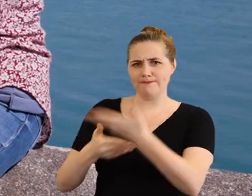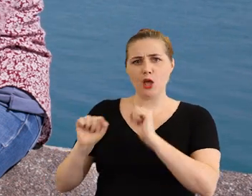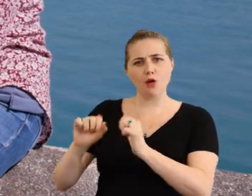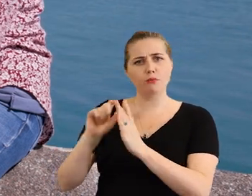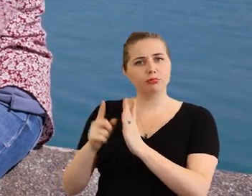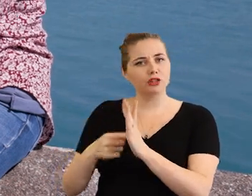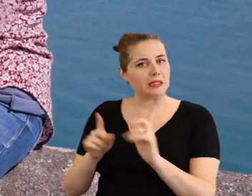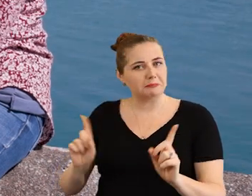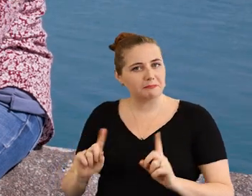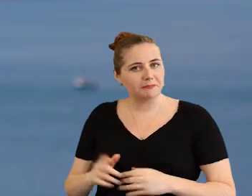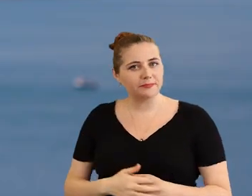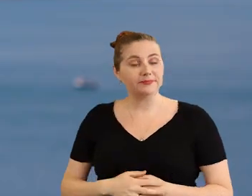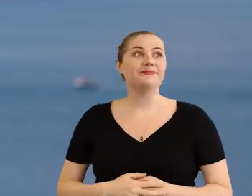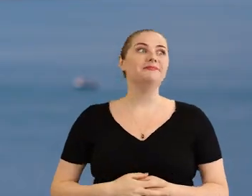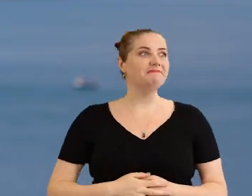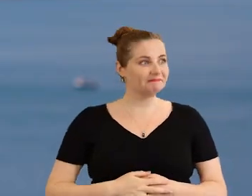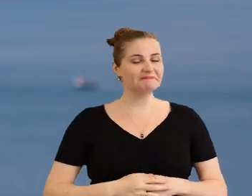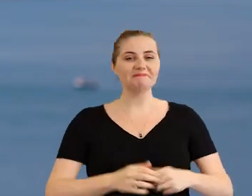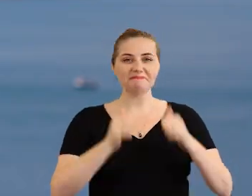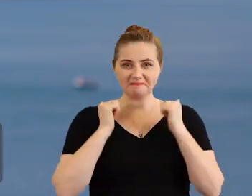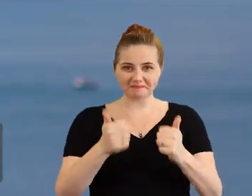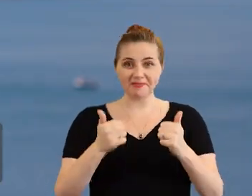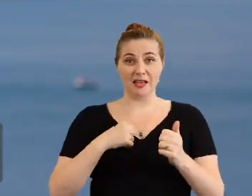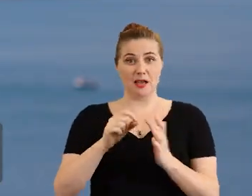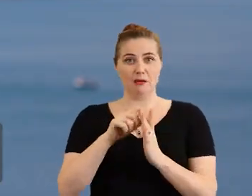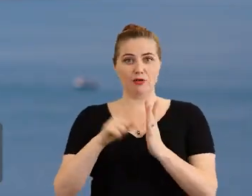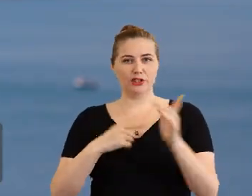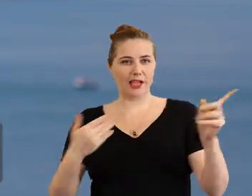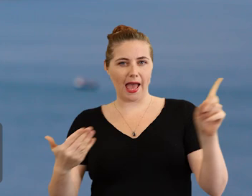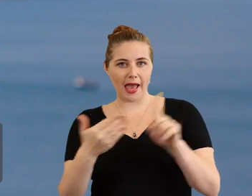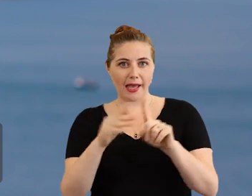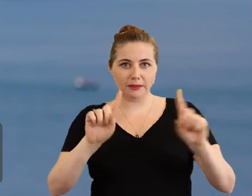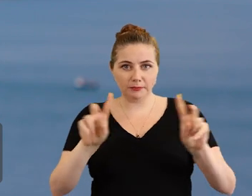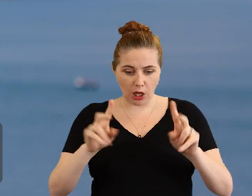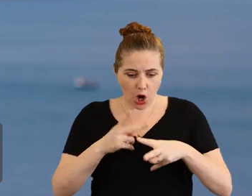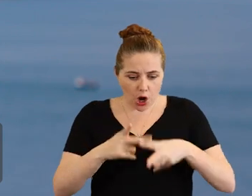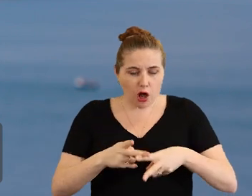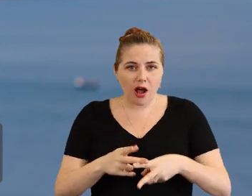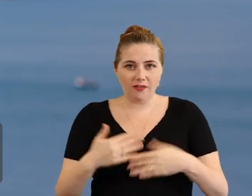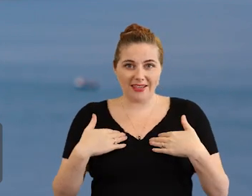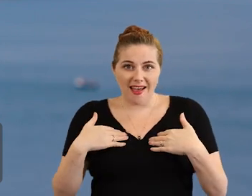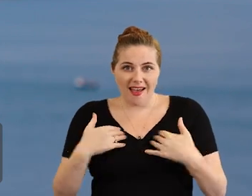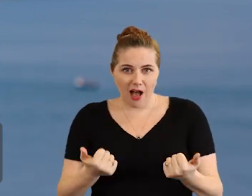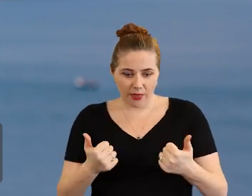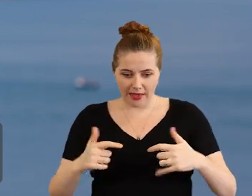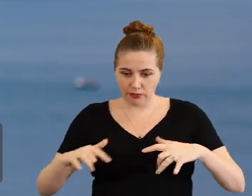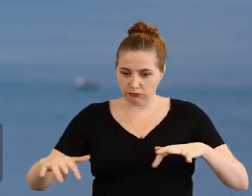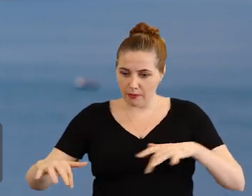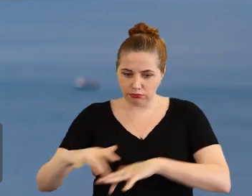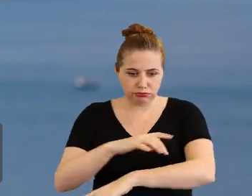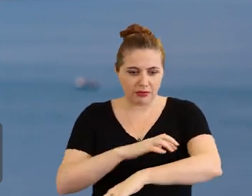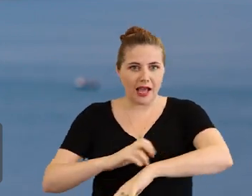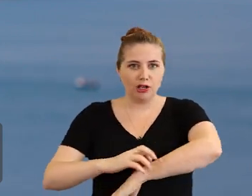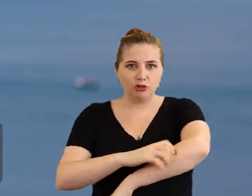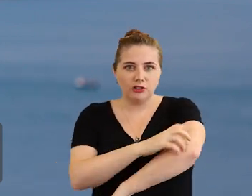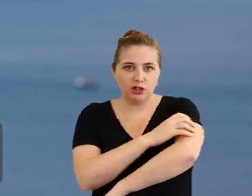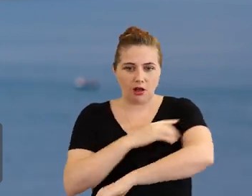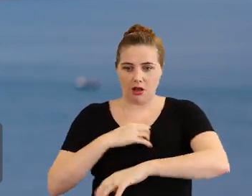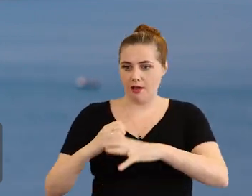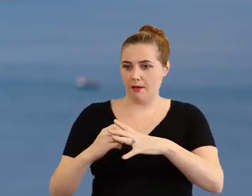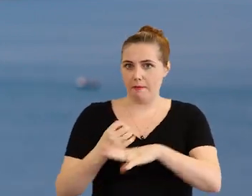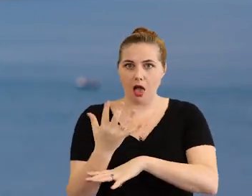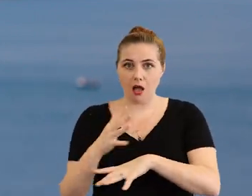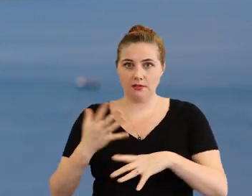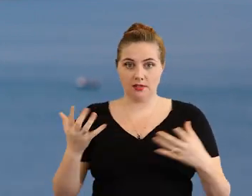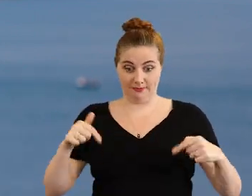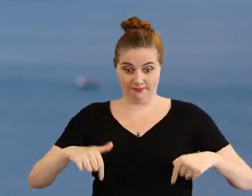about the Life on the Edge project? Yeah, sure. So the project aims to restore viable, healthy populations of some of the